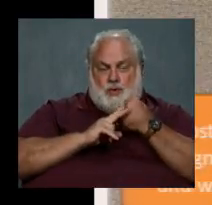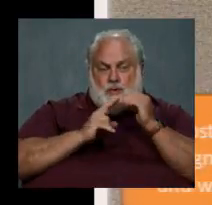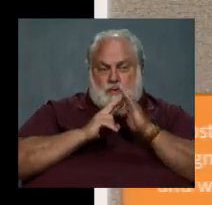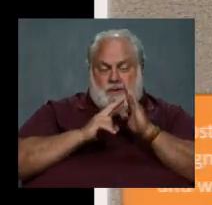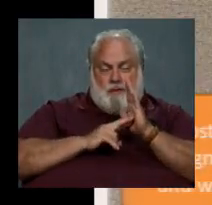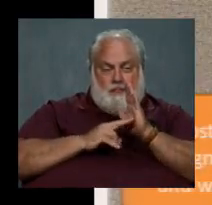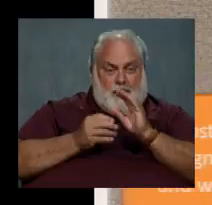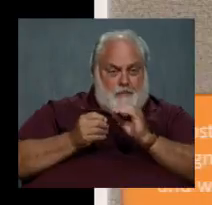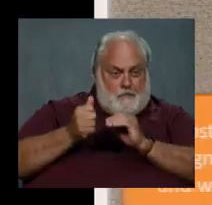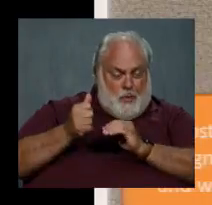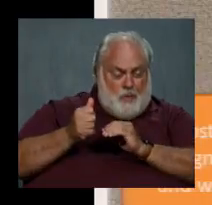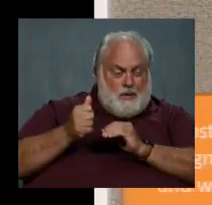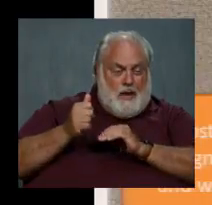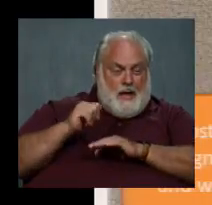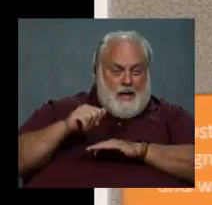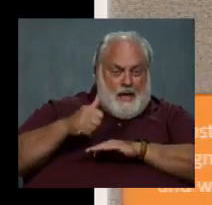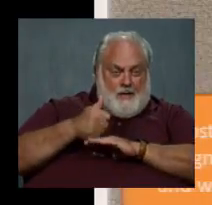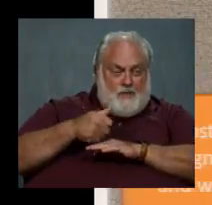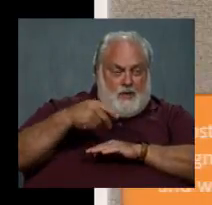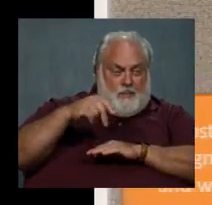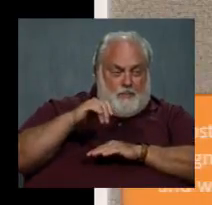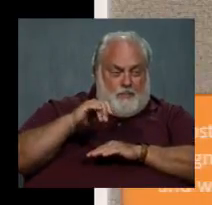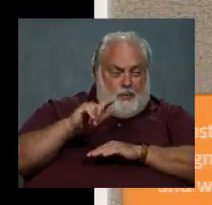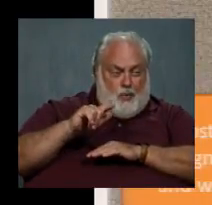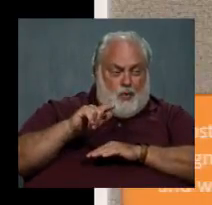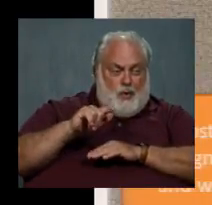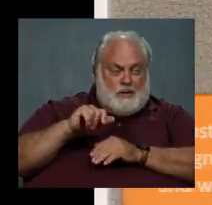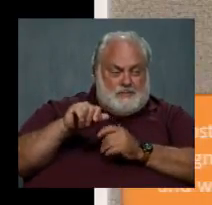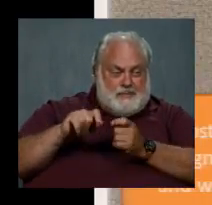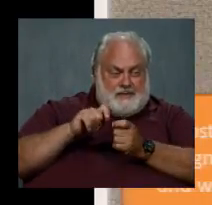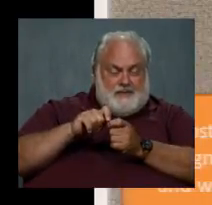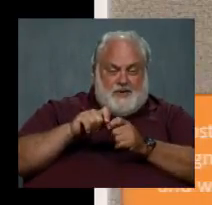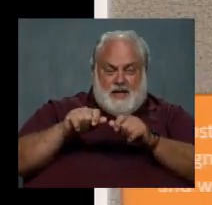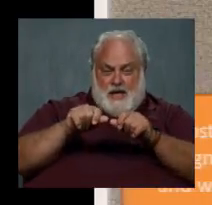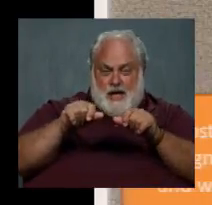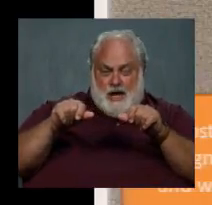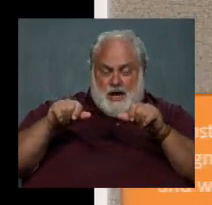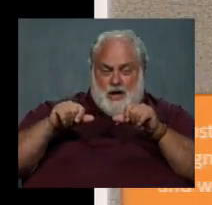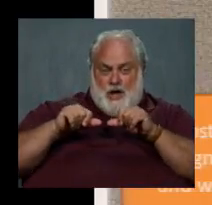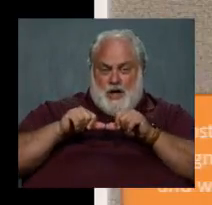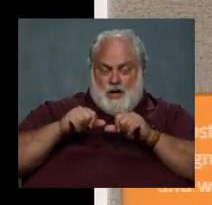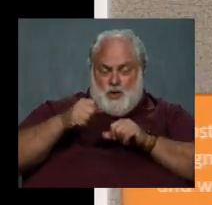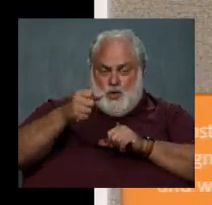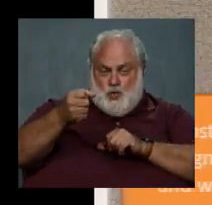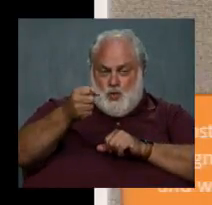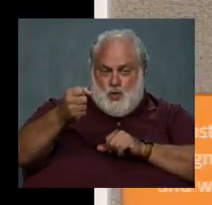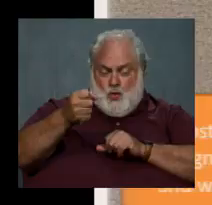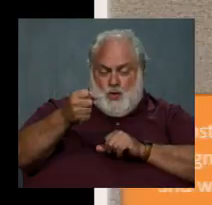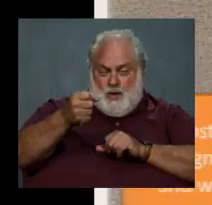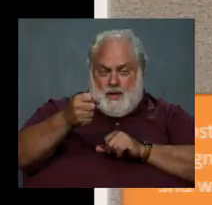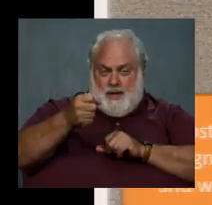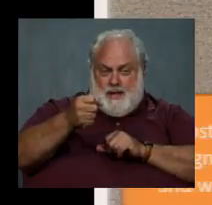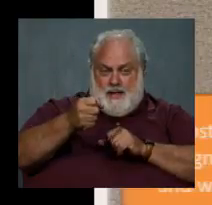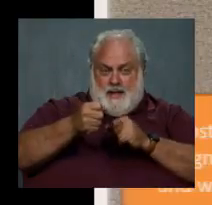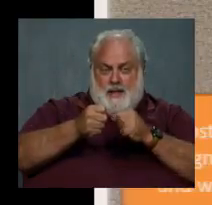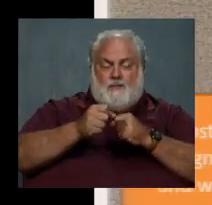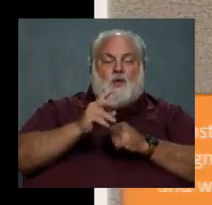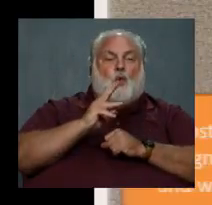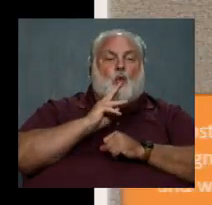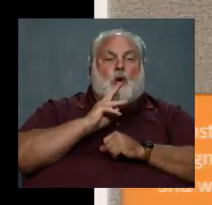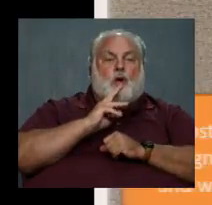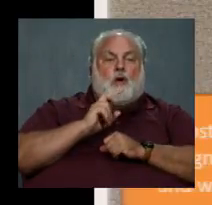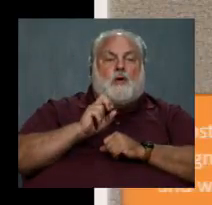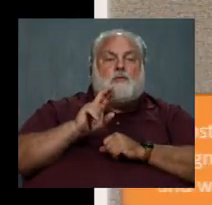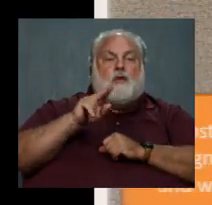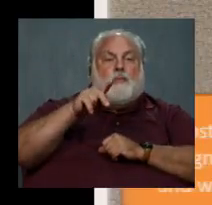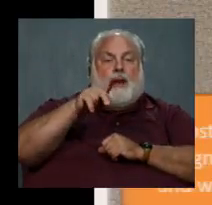different pools set forward, and there's an actual segment of the lake or storage capacity that is allocated to water supply. And